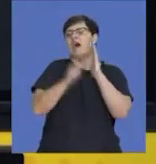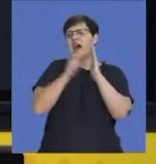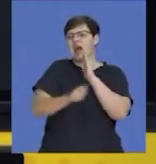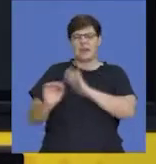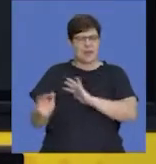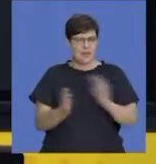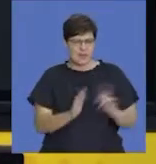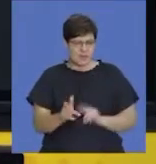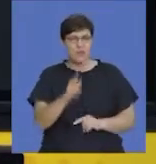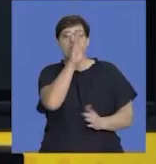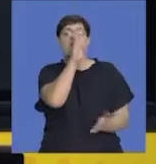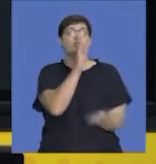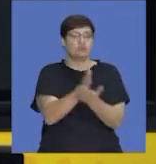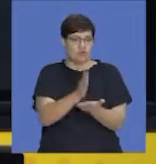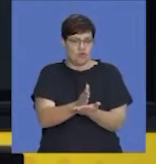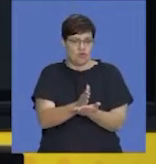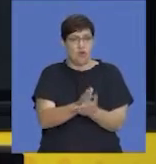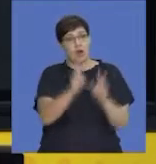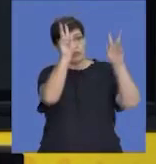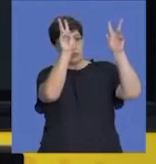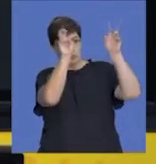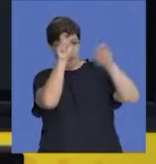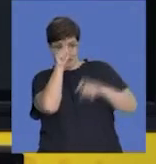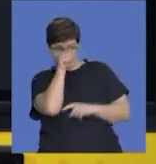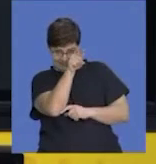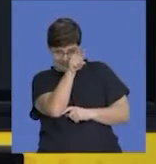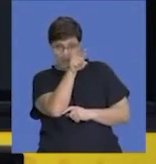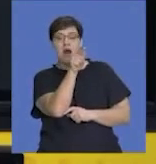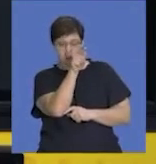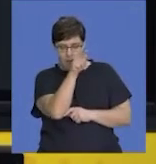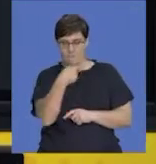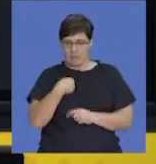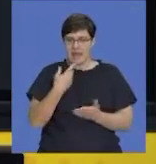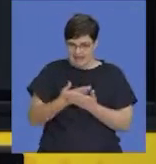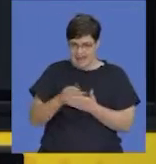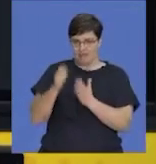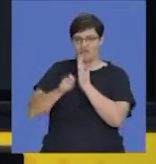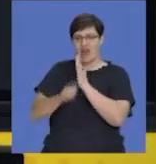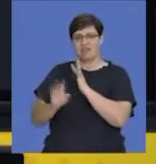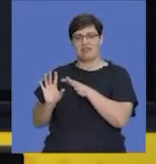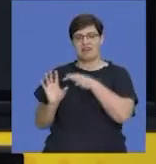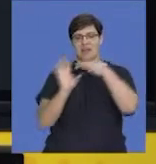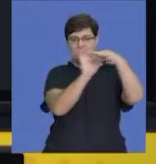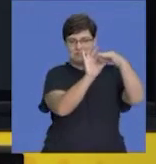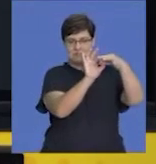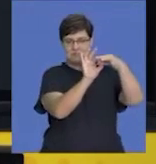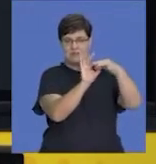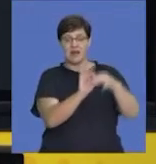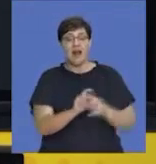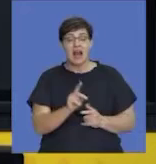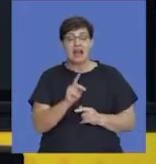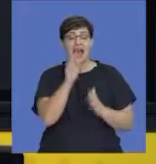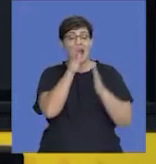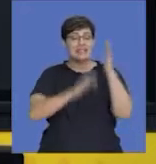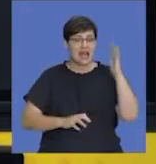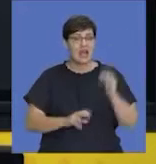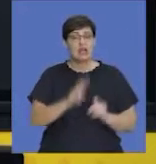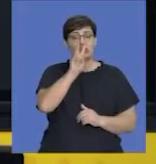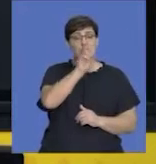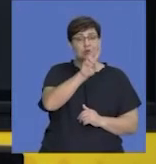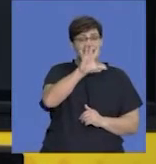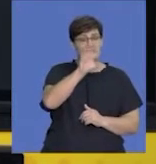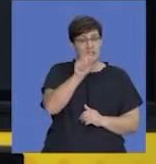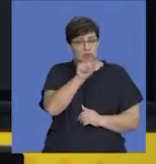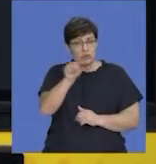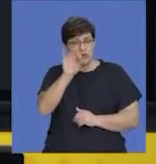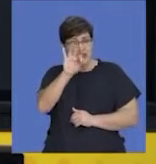must ensure that those topics are topics that we can write on. Remember, the essay writing is 250 to 300 words, so